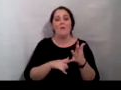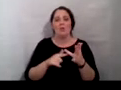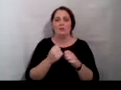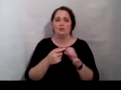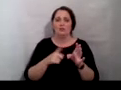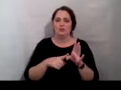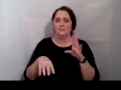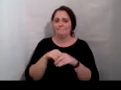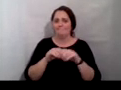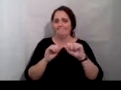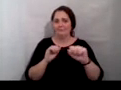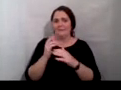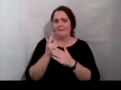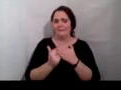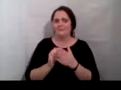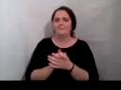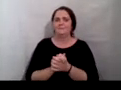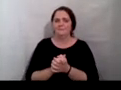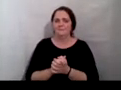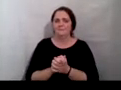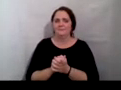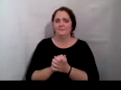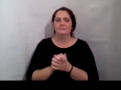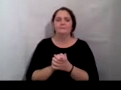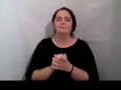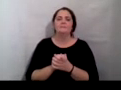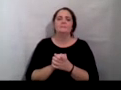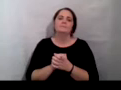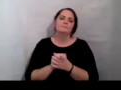form in Mavis Ngallametta's work.